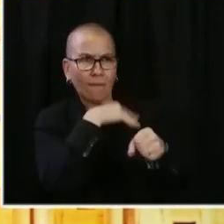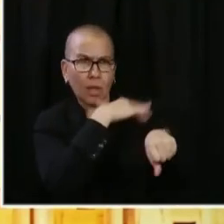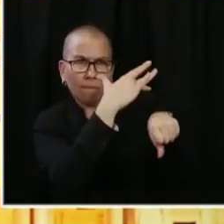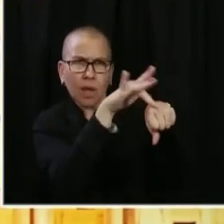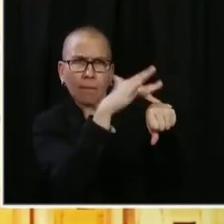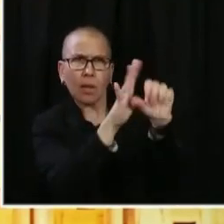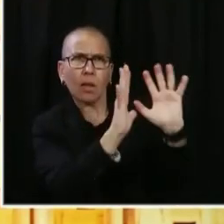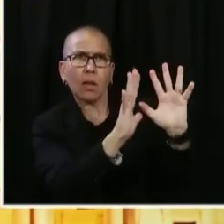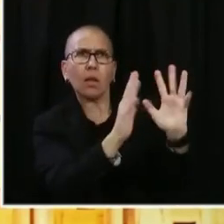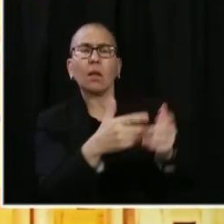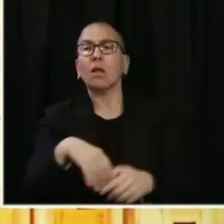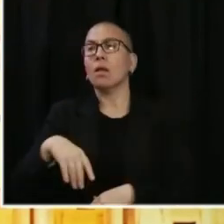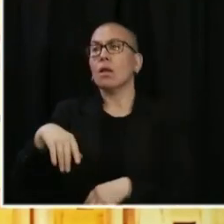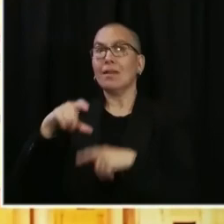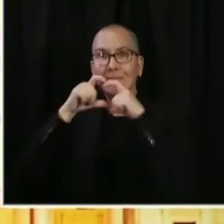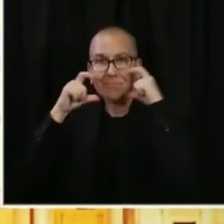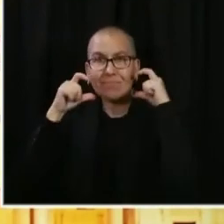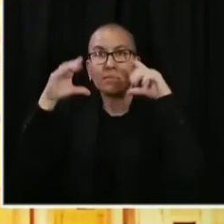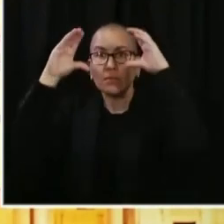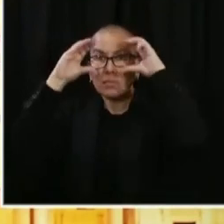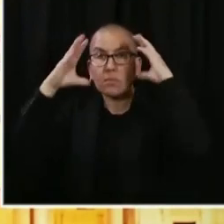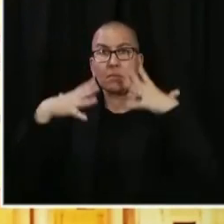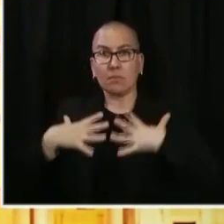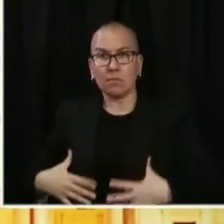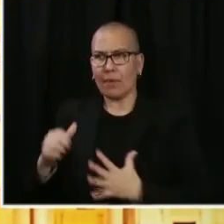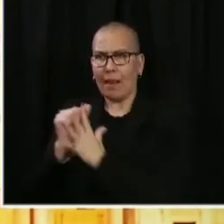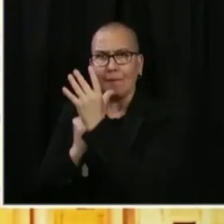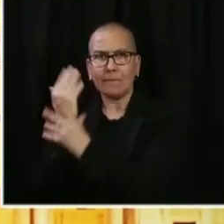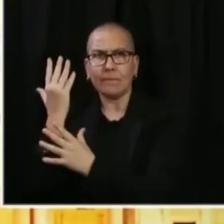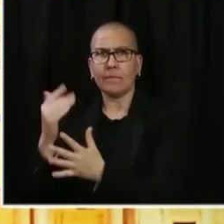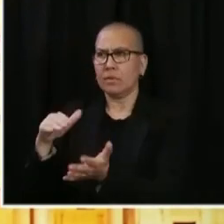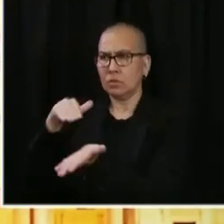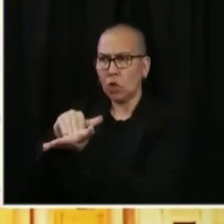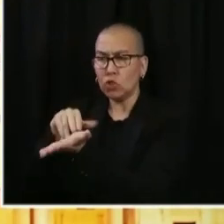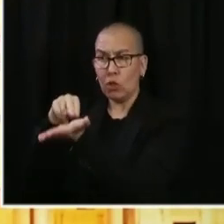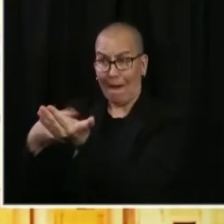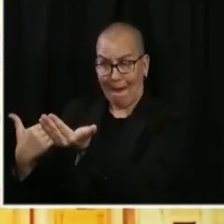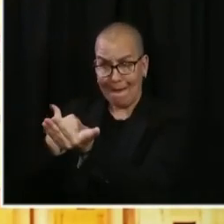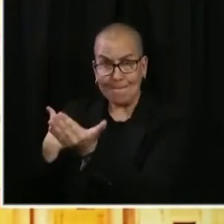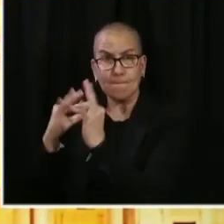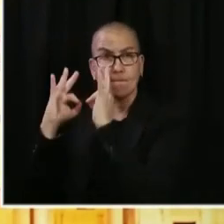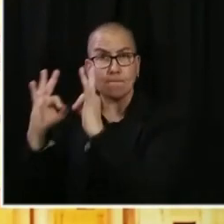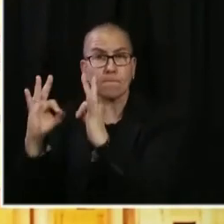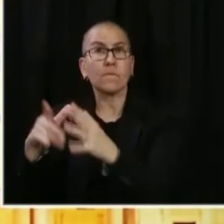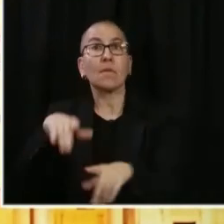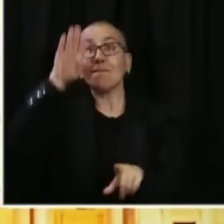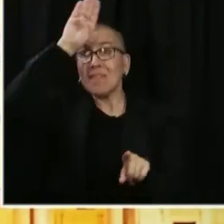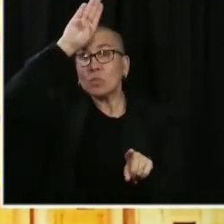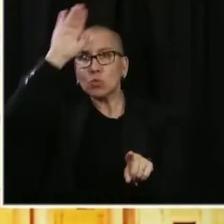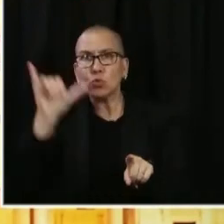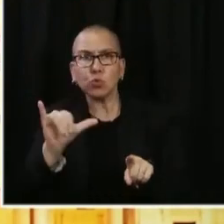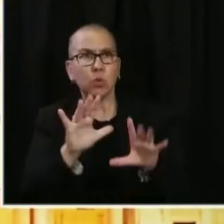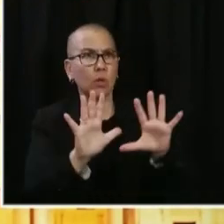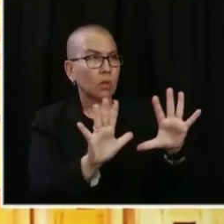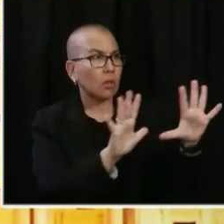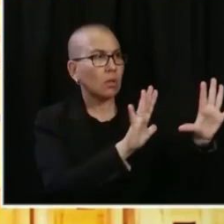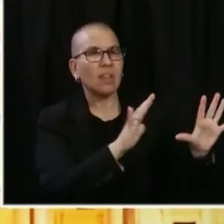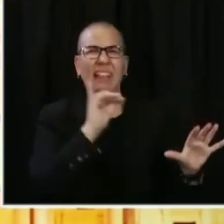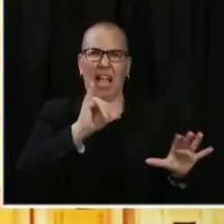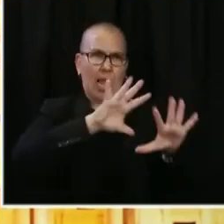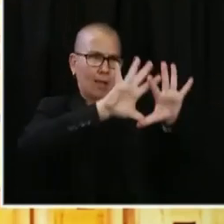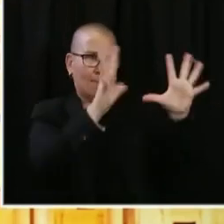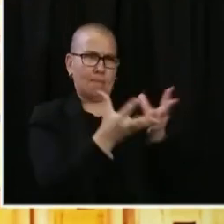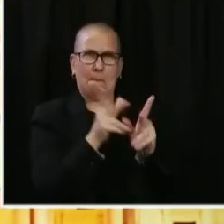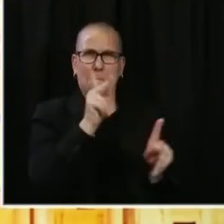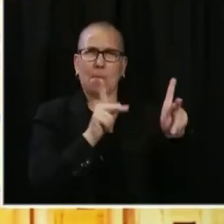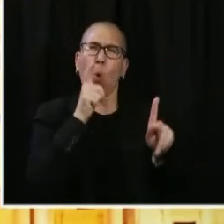personal protective equipment for the selfless doctors, nurses, first responders, and so many others on the front line of this fight. And we've launched